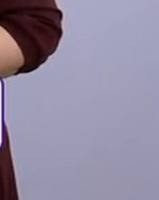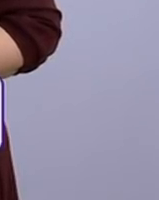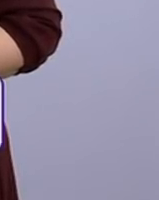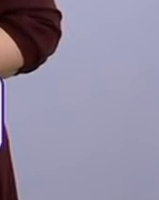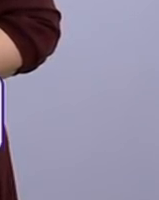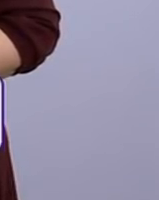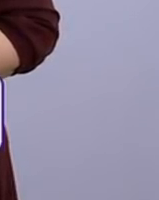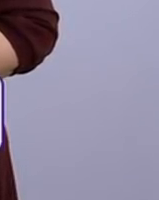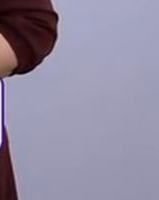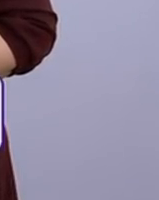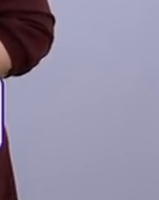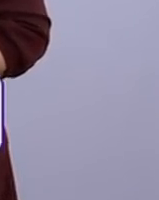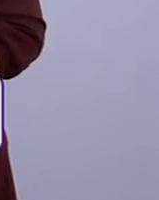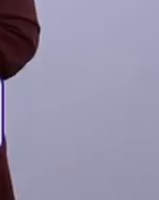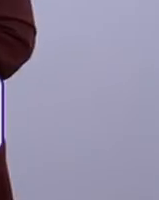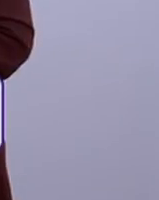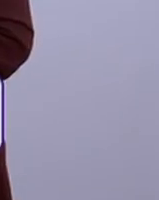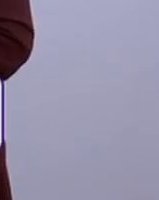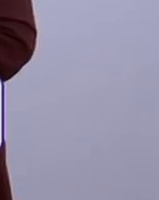adjectives together.